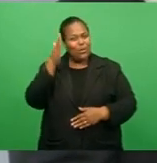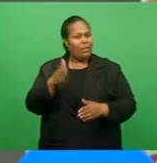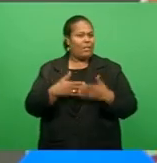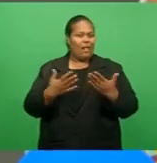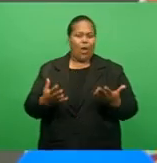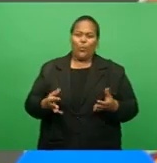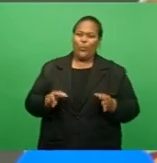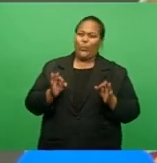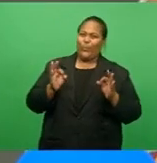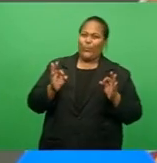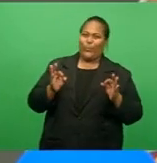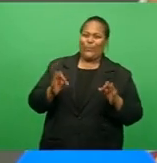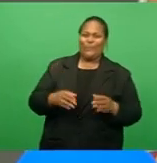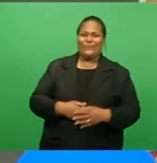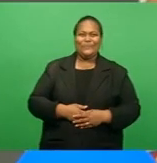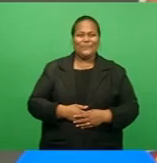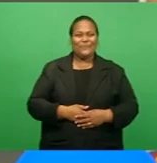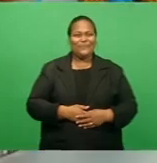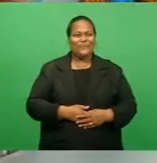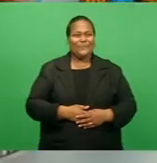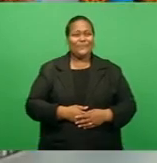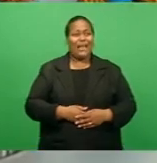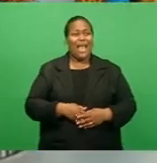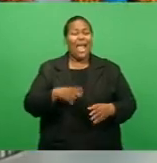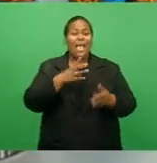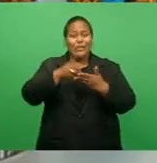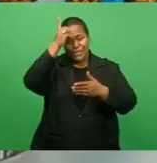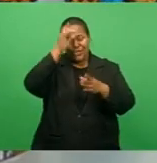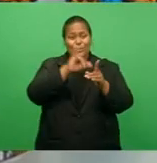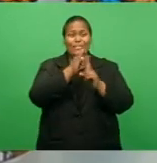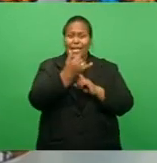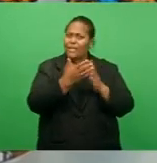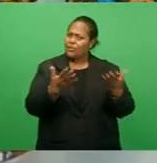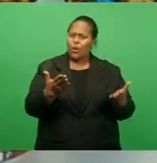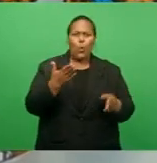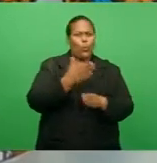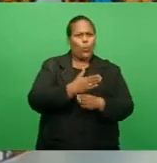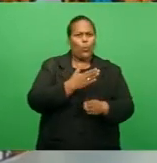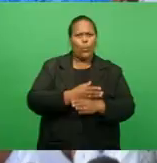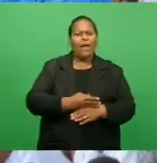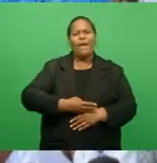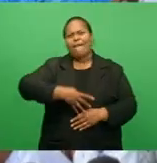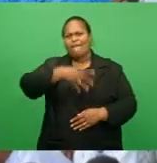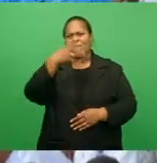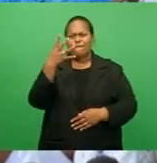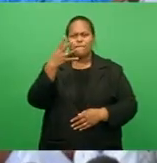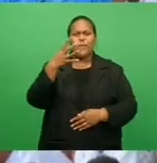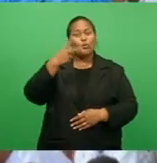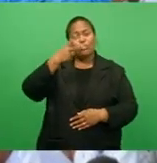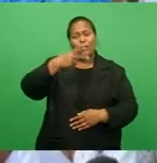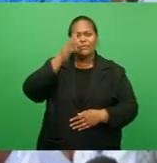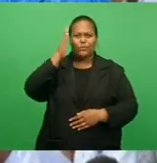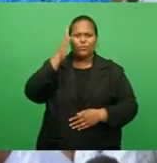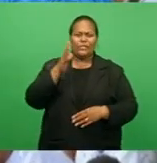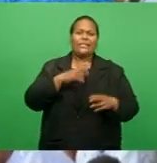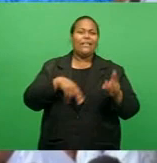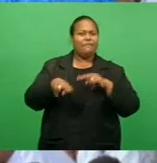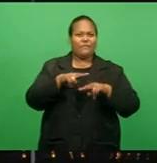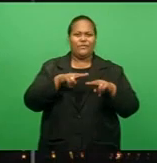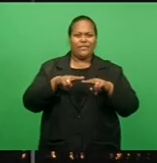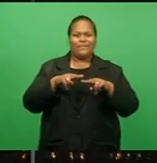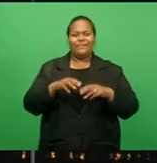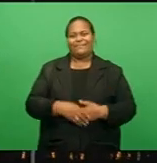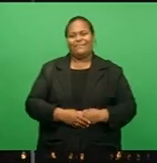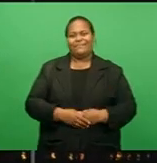crown. The Gujarat Education Society of Fiji operates 4 schools around Fiji. Kelly Vadala, FBC